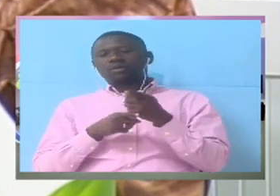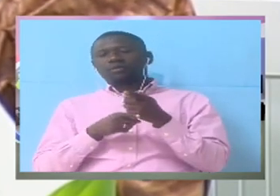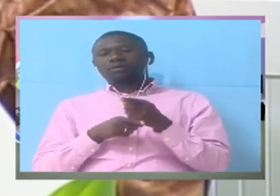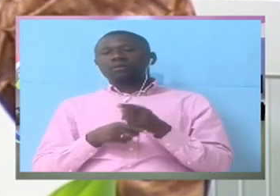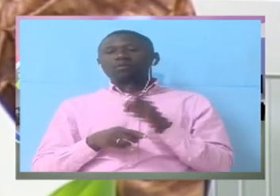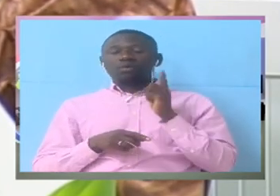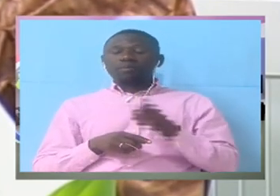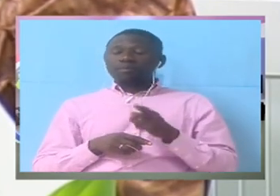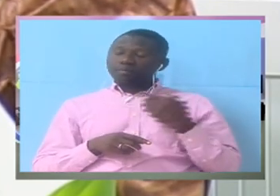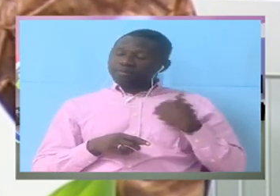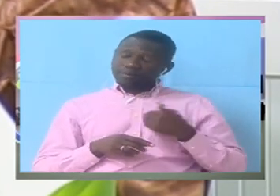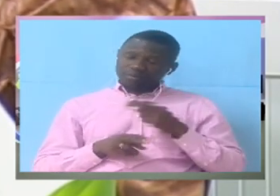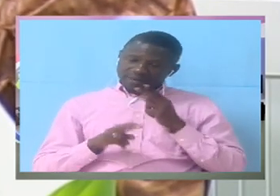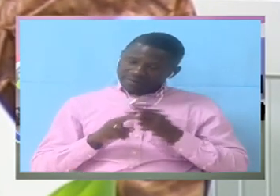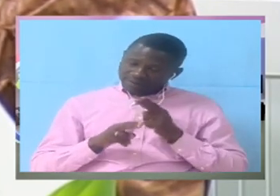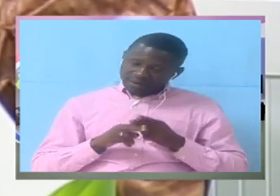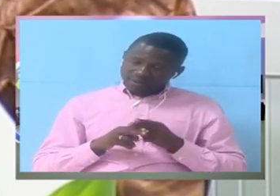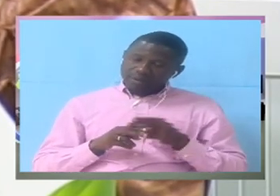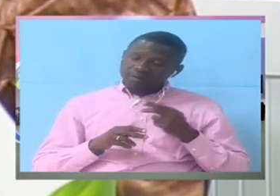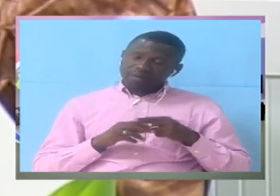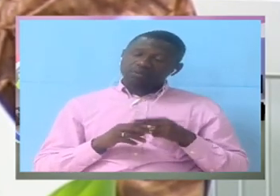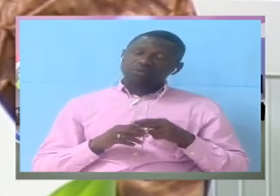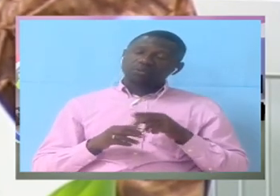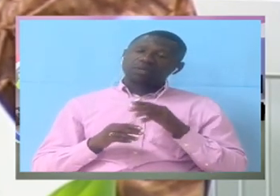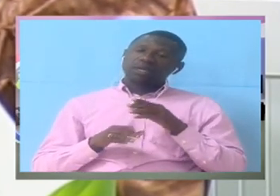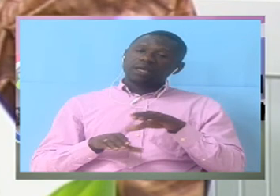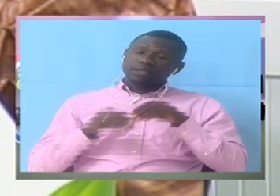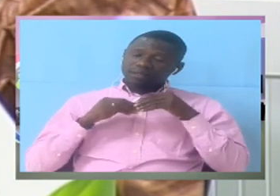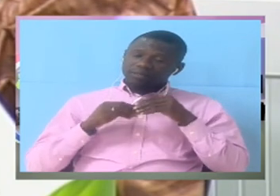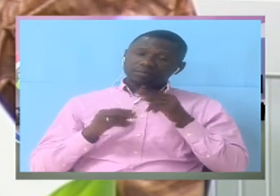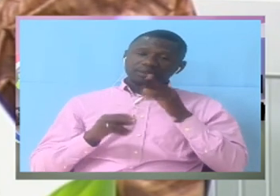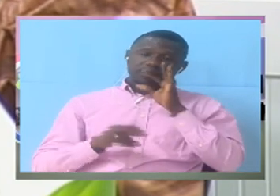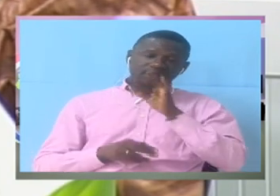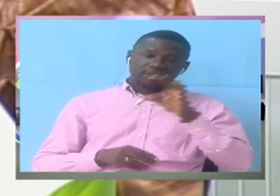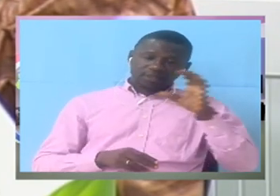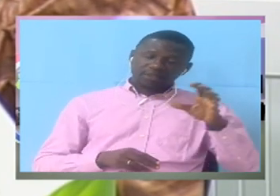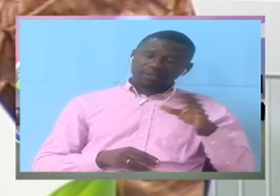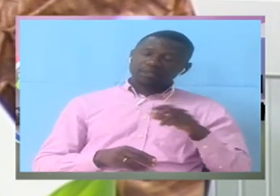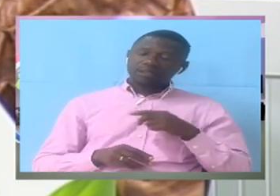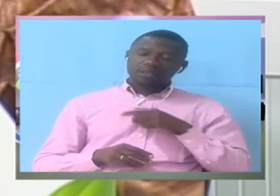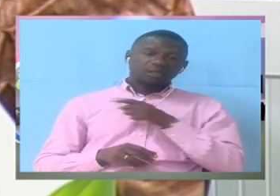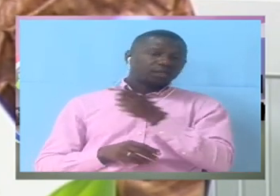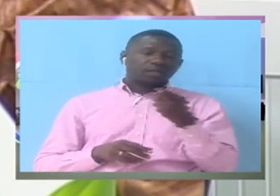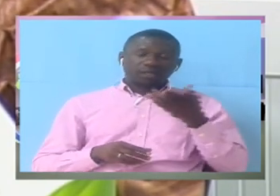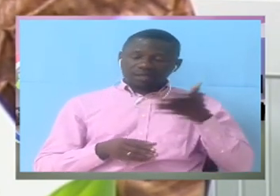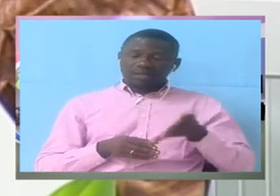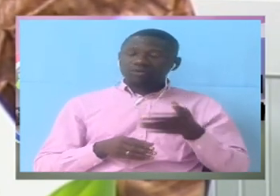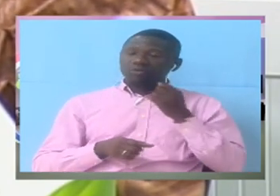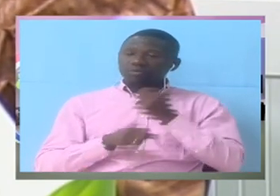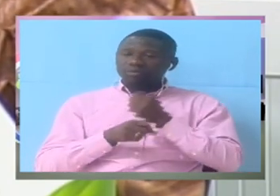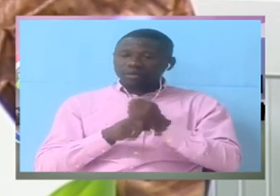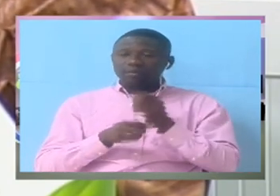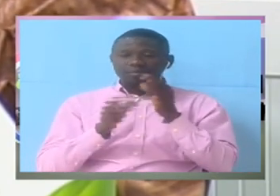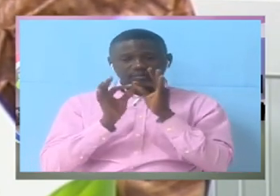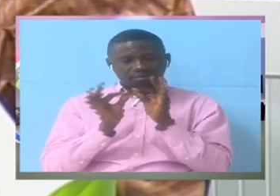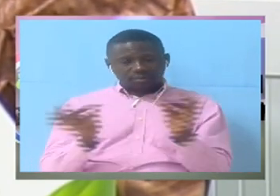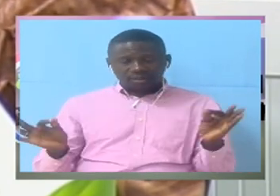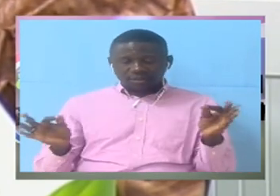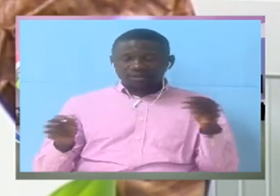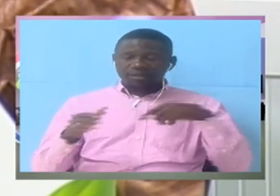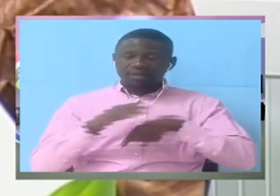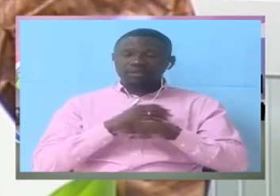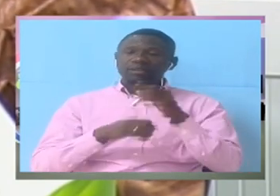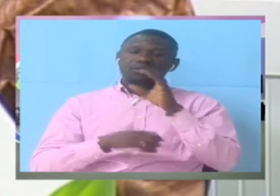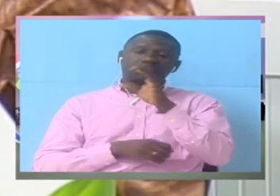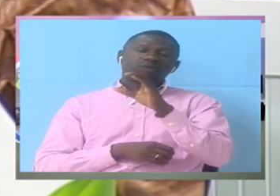that. So let the people take TRRC as people who come to make peace